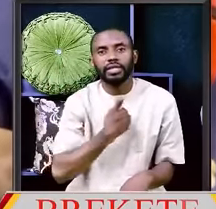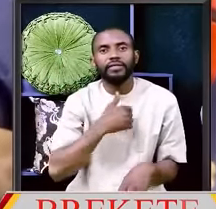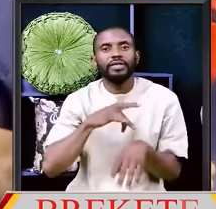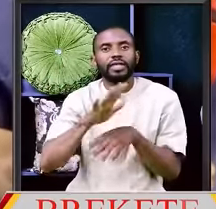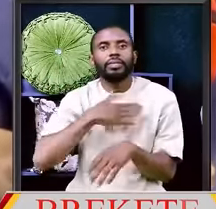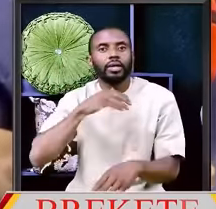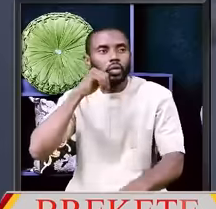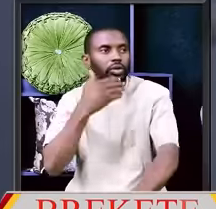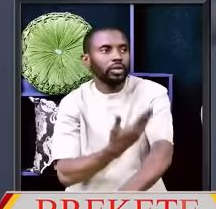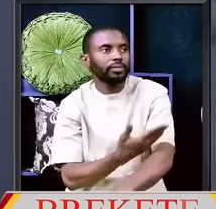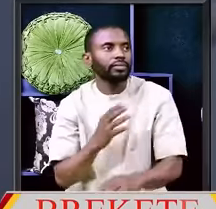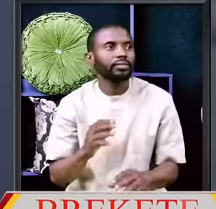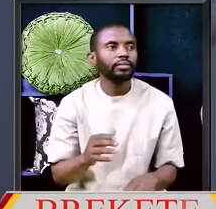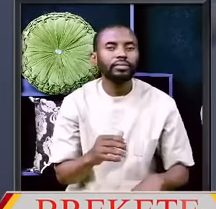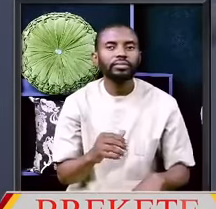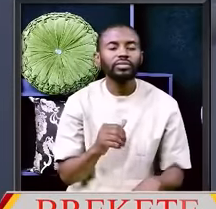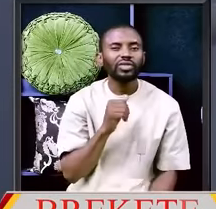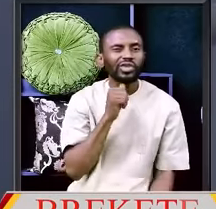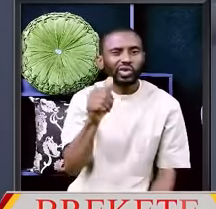daughter.